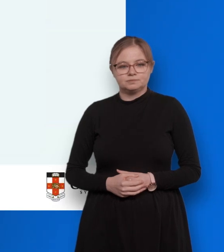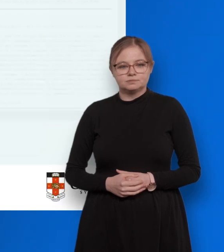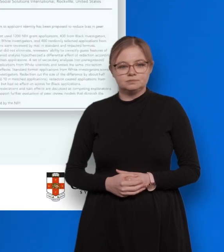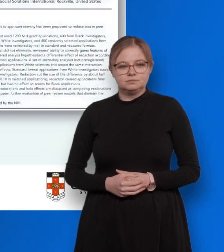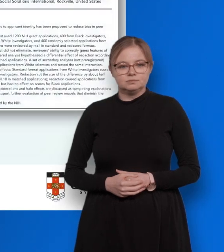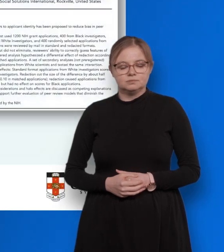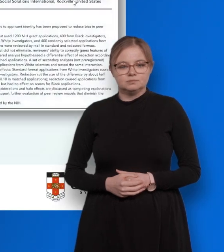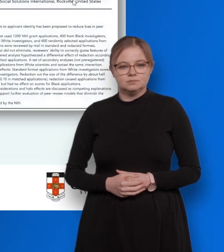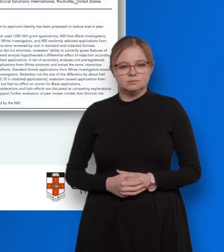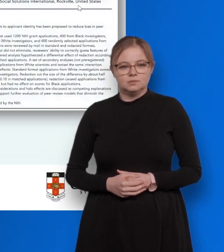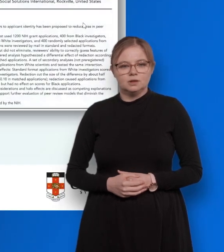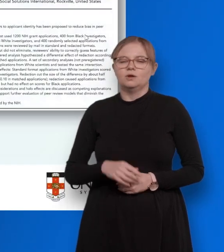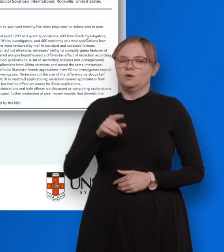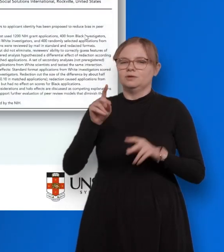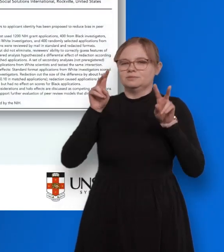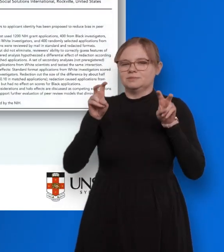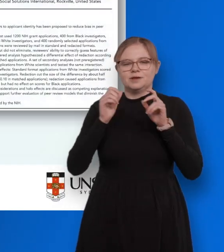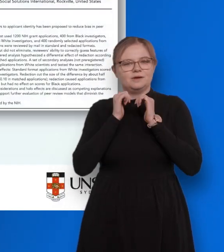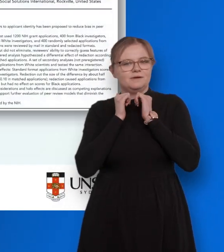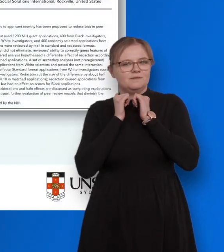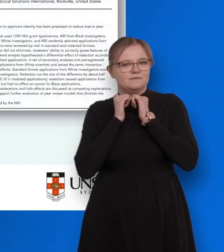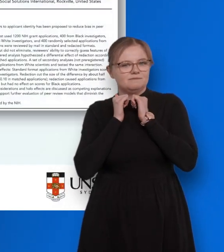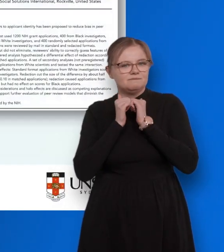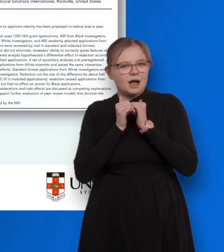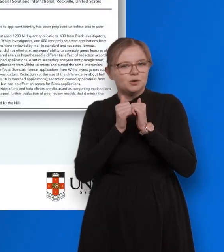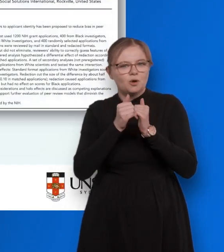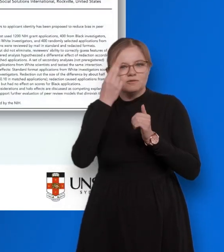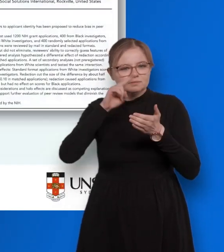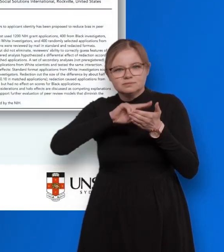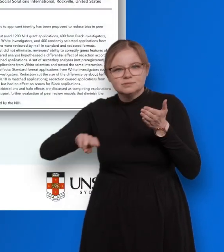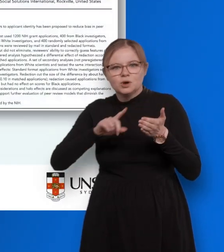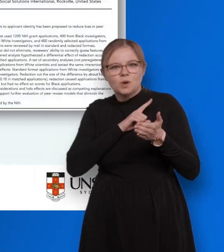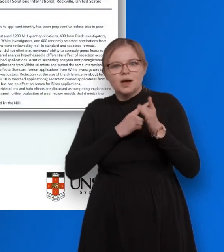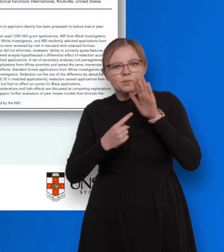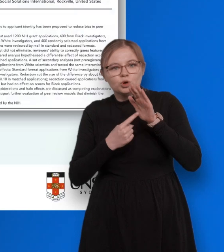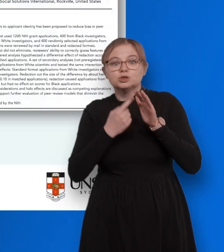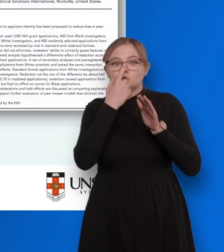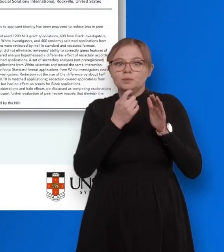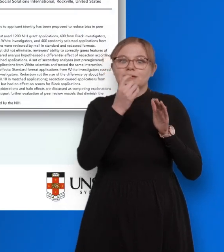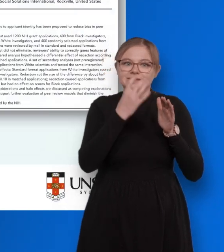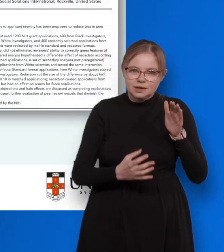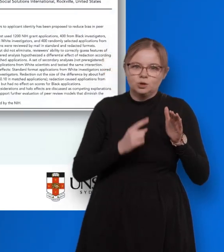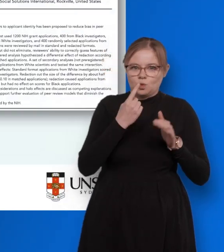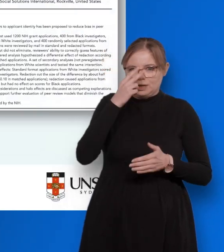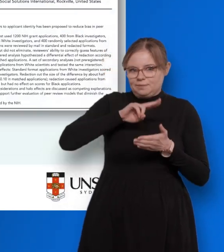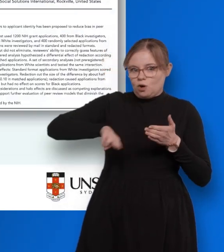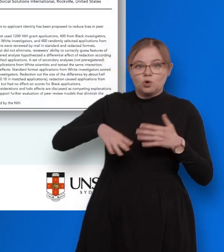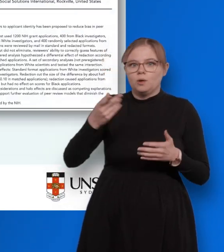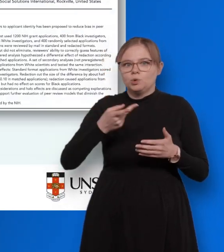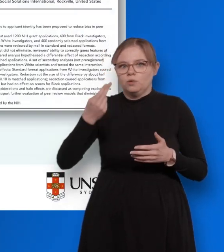So the value of anonymization, whether that's single or blind anonymous peer review, has been